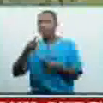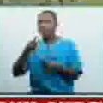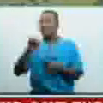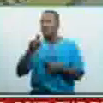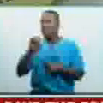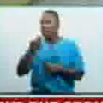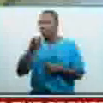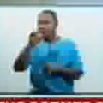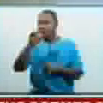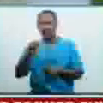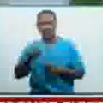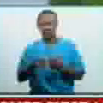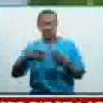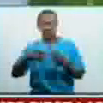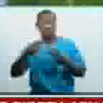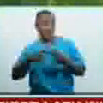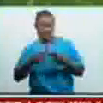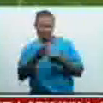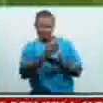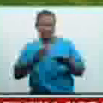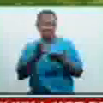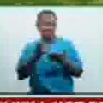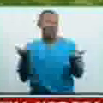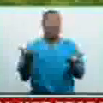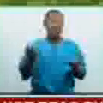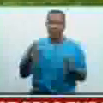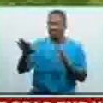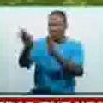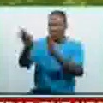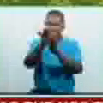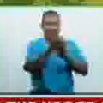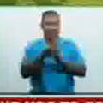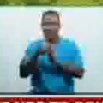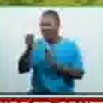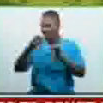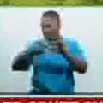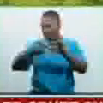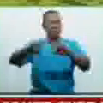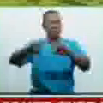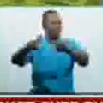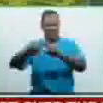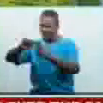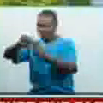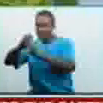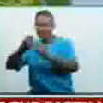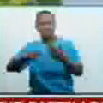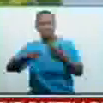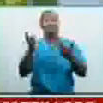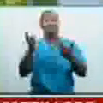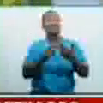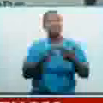a selection of songs composed from the 10 regions of the country, representing the diverse traditions. The